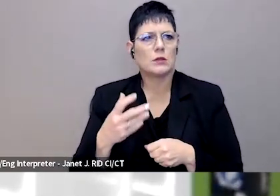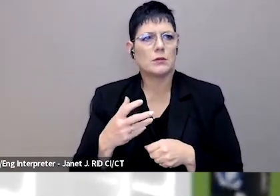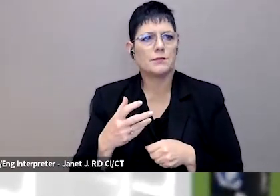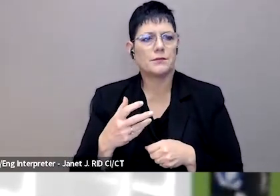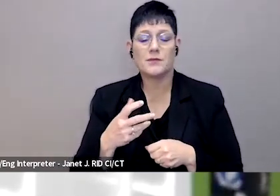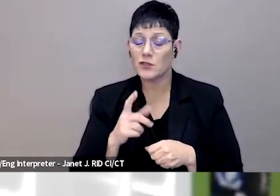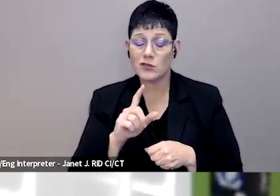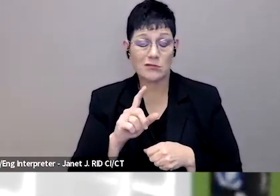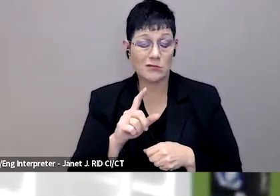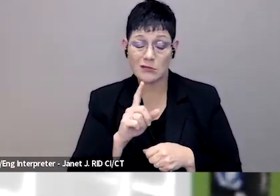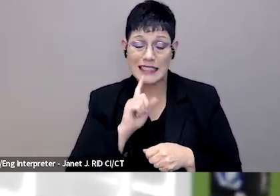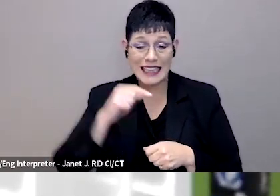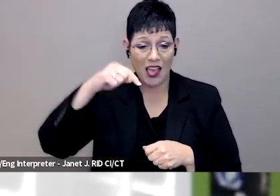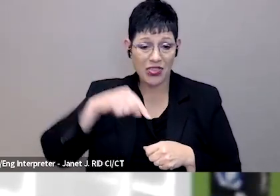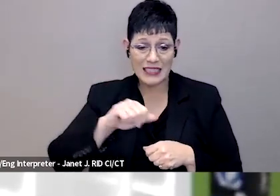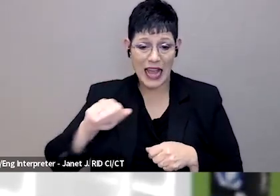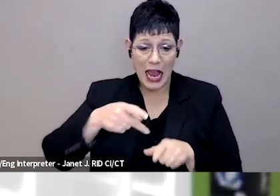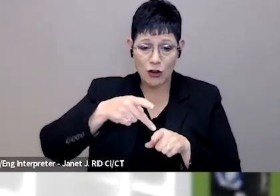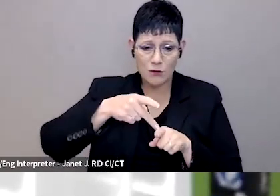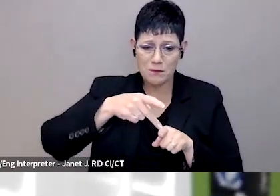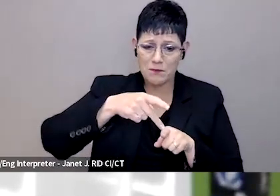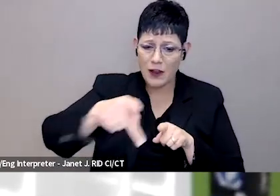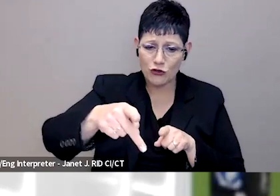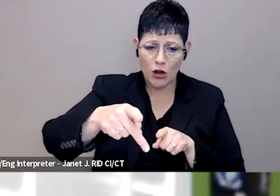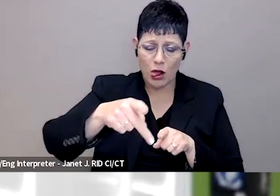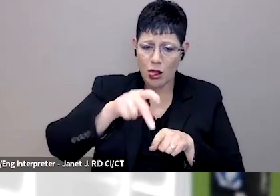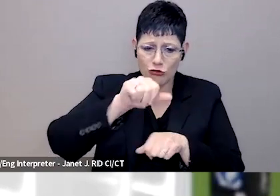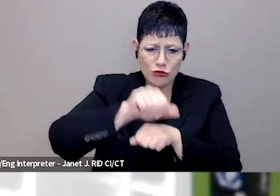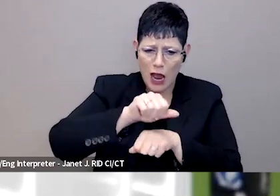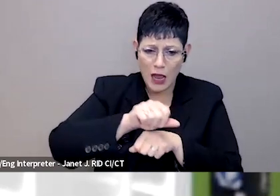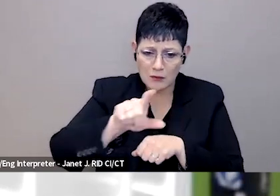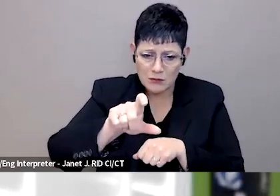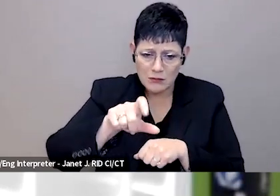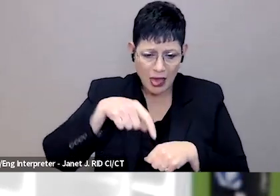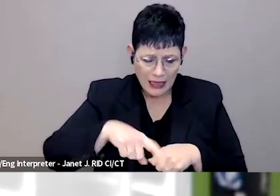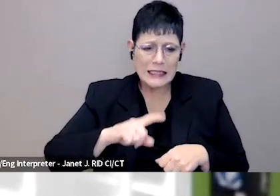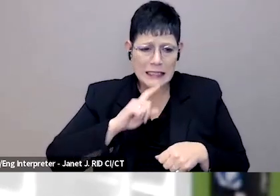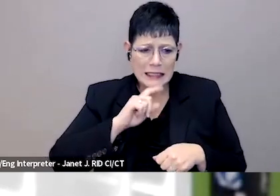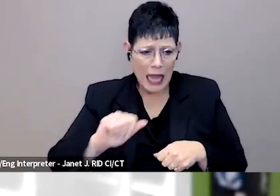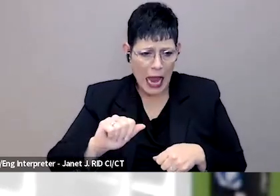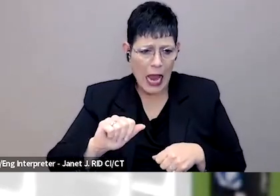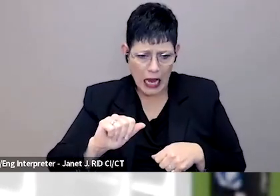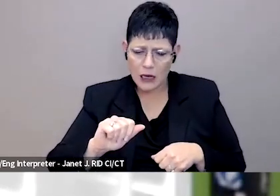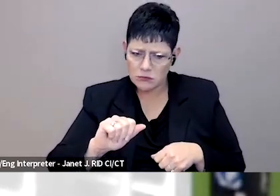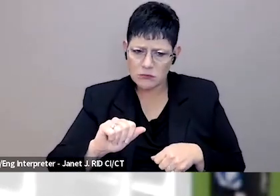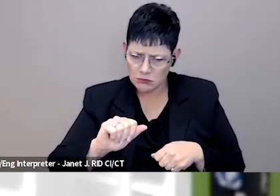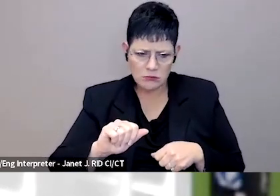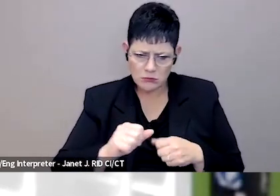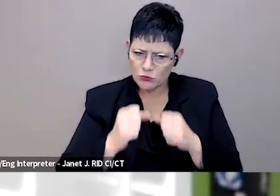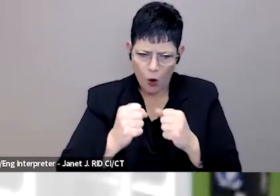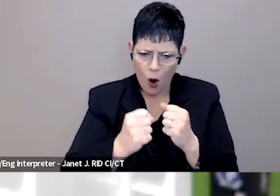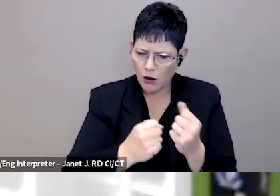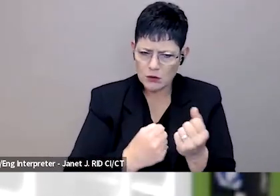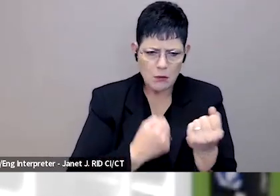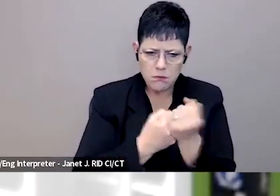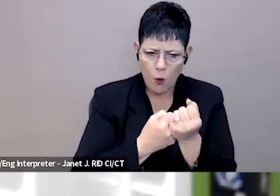caregiving as a career path. People need to really recognize that this is a wonderful, emotional career path, and that we want to give